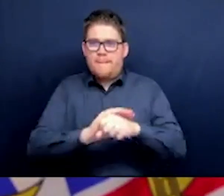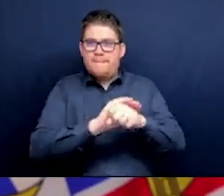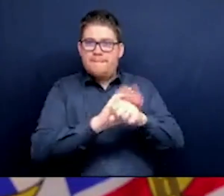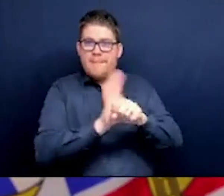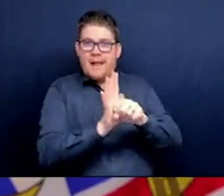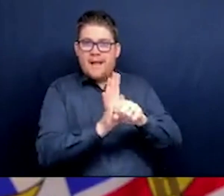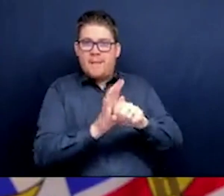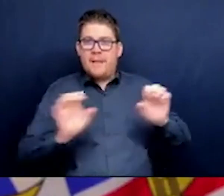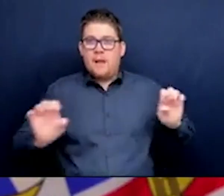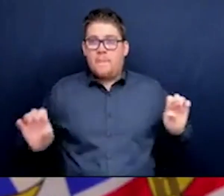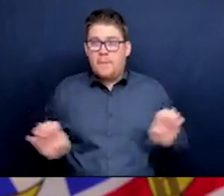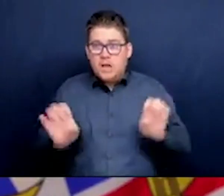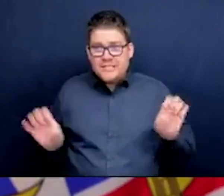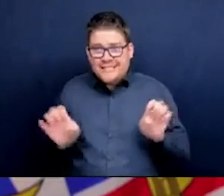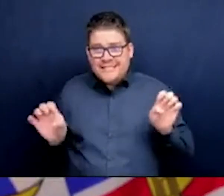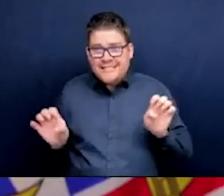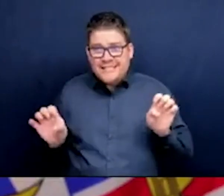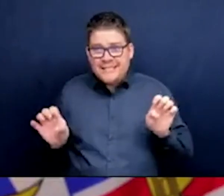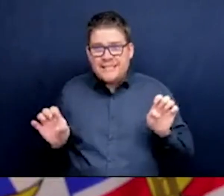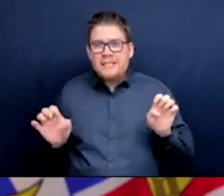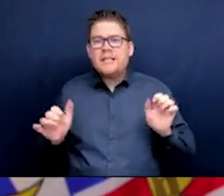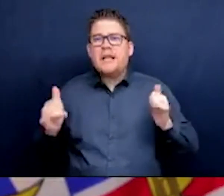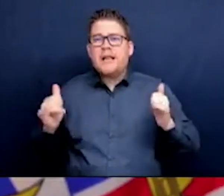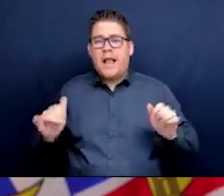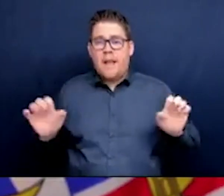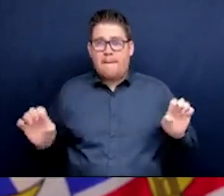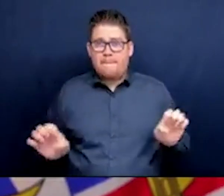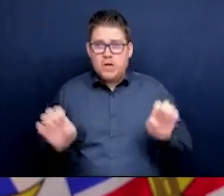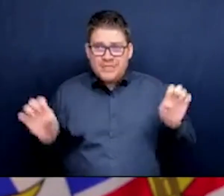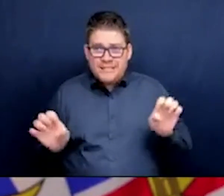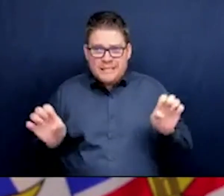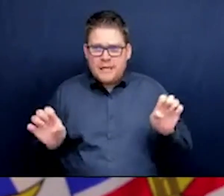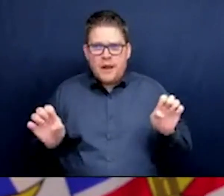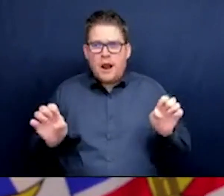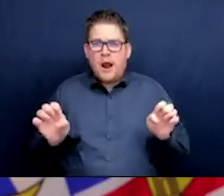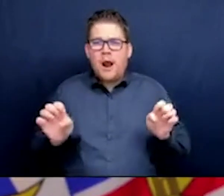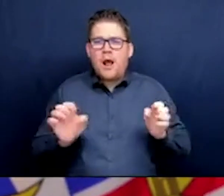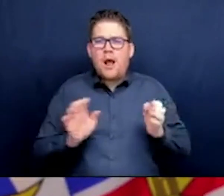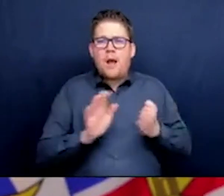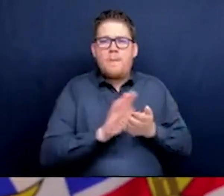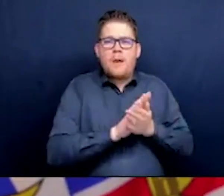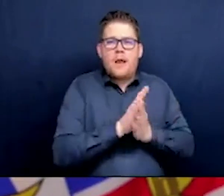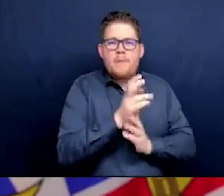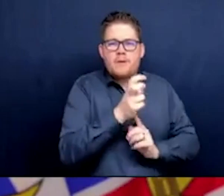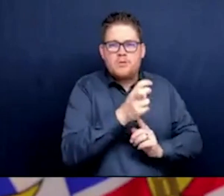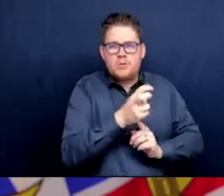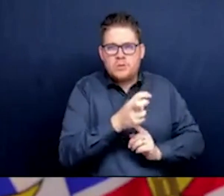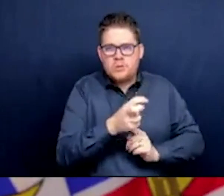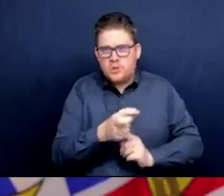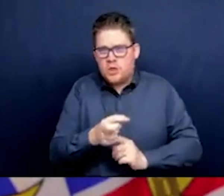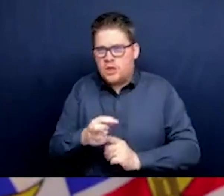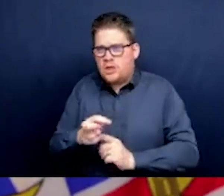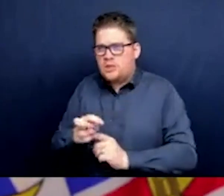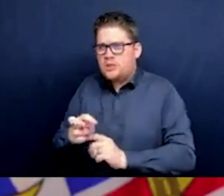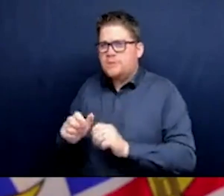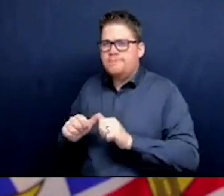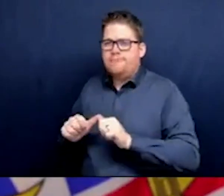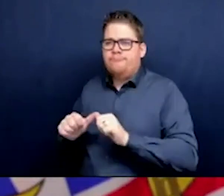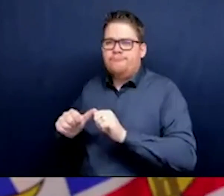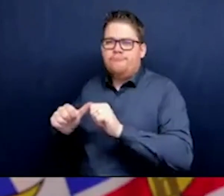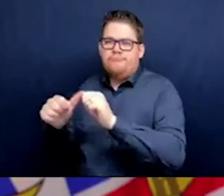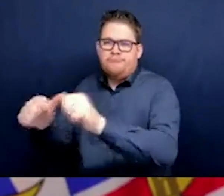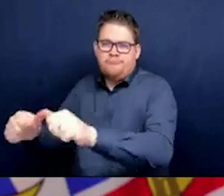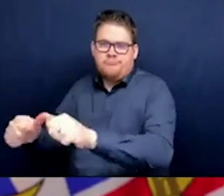to be aware of the things that we make a difference both for us personally and for those around us. We're not through it